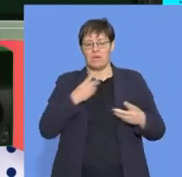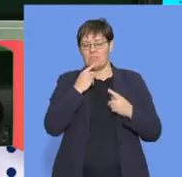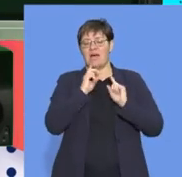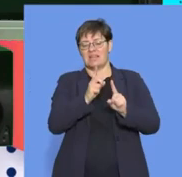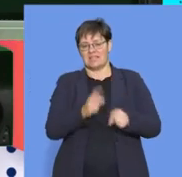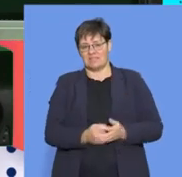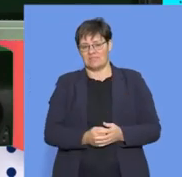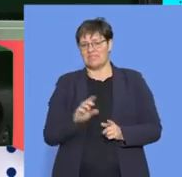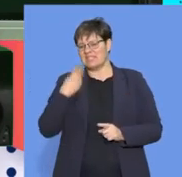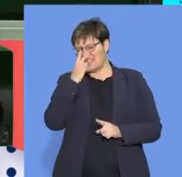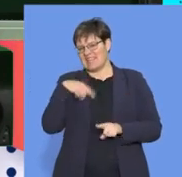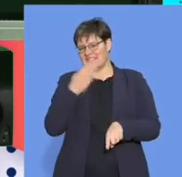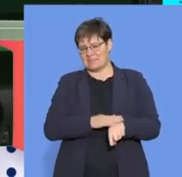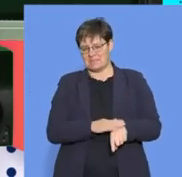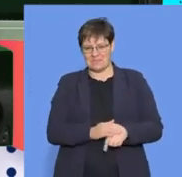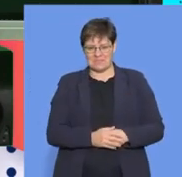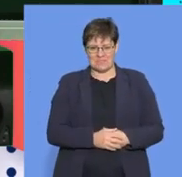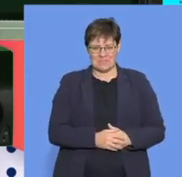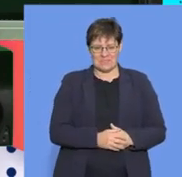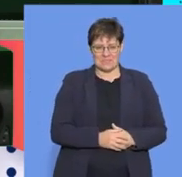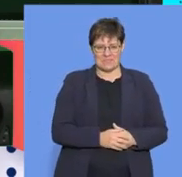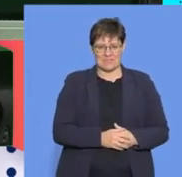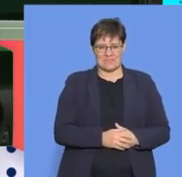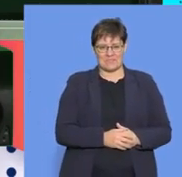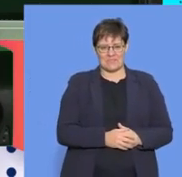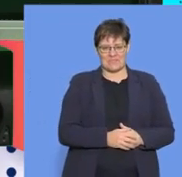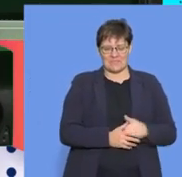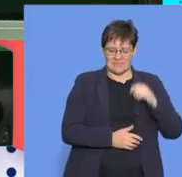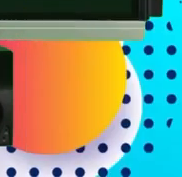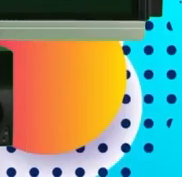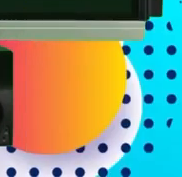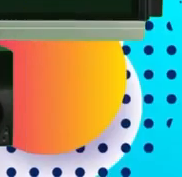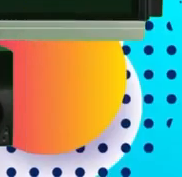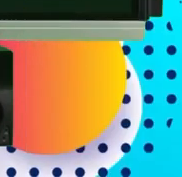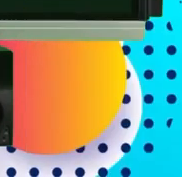together to solve different problems that we have. Till then, bye.